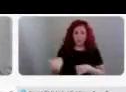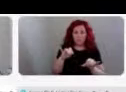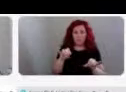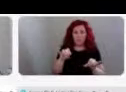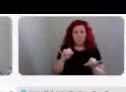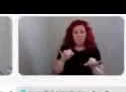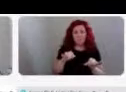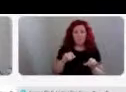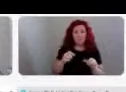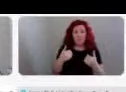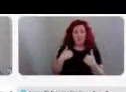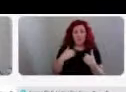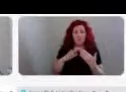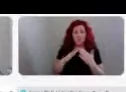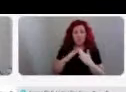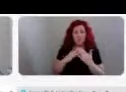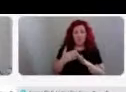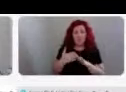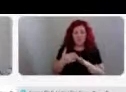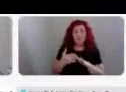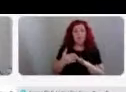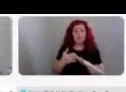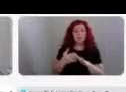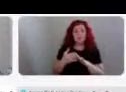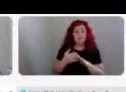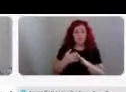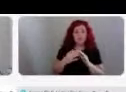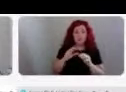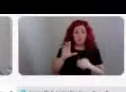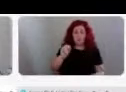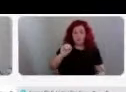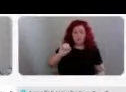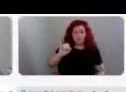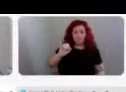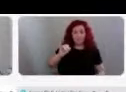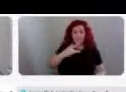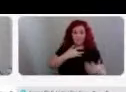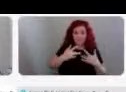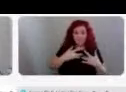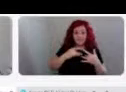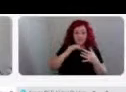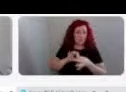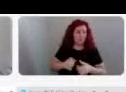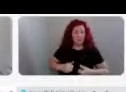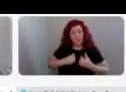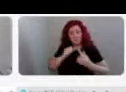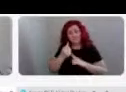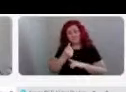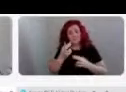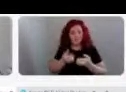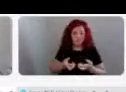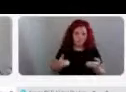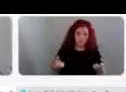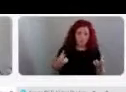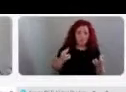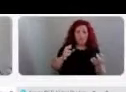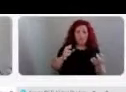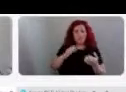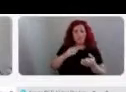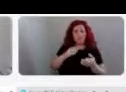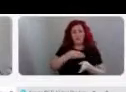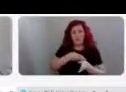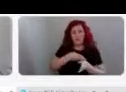the communities in terms of interest and concerns with respect to living conditions resources occupational